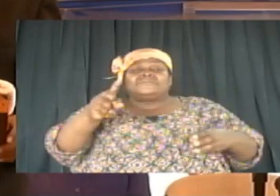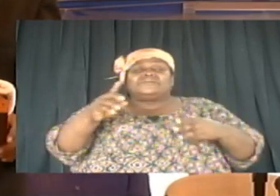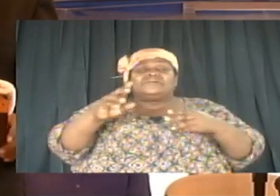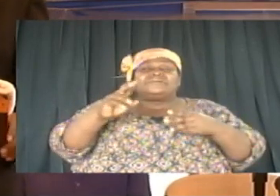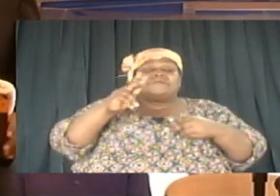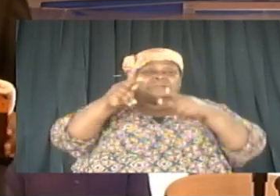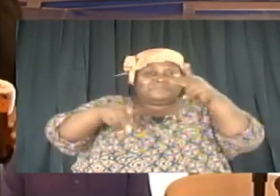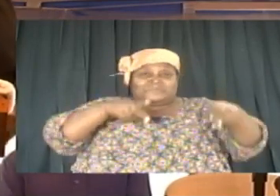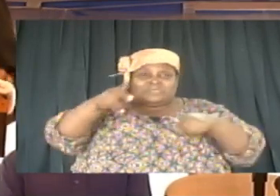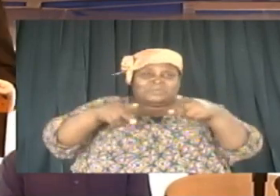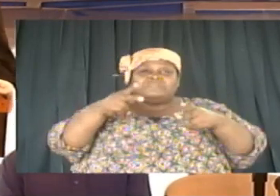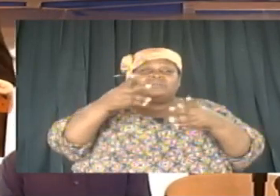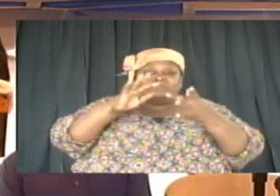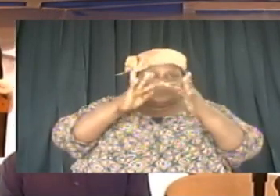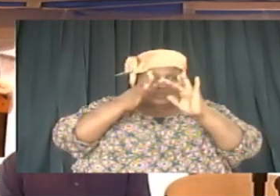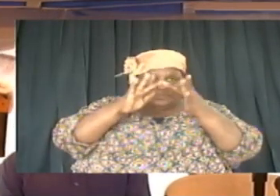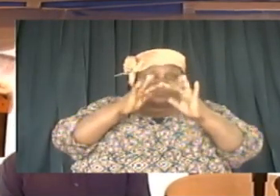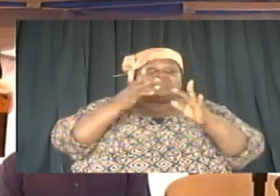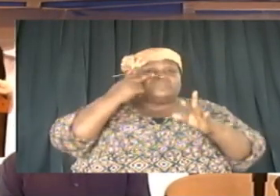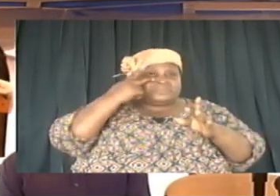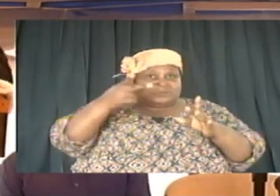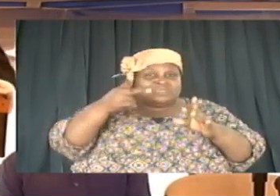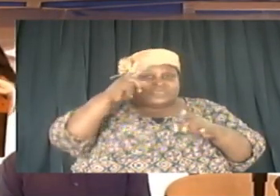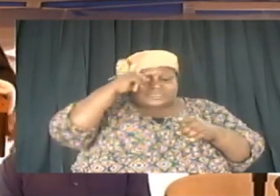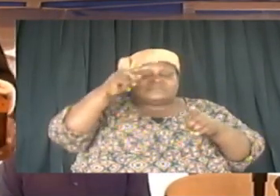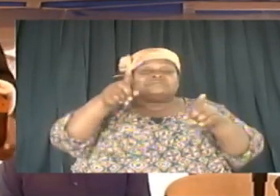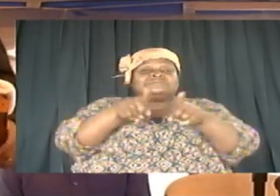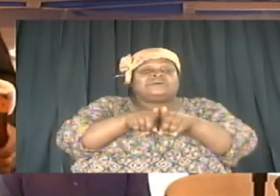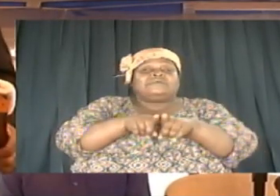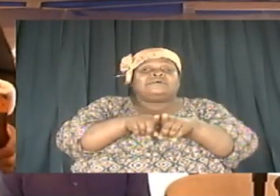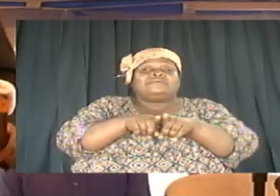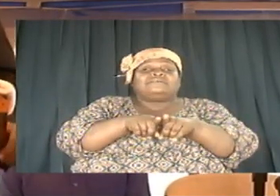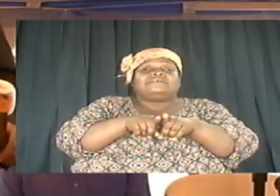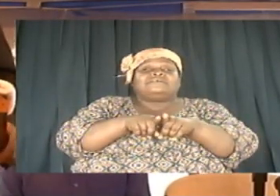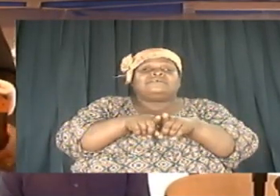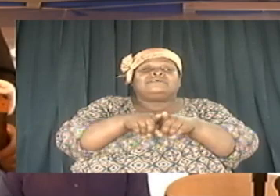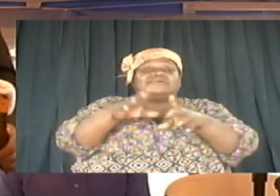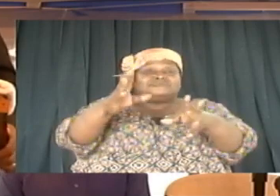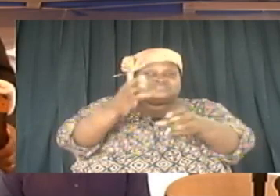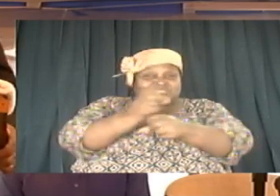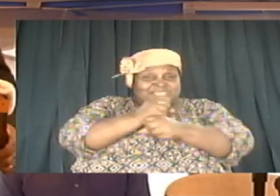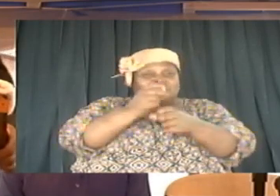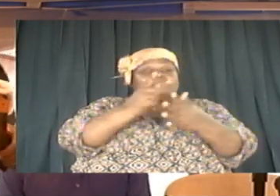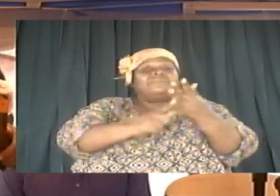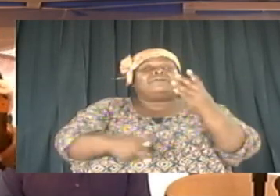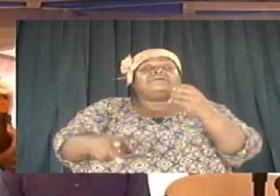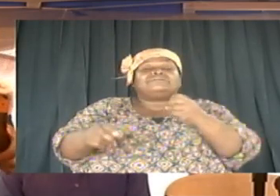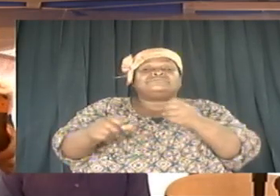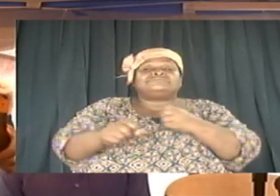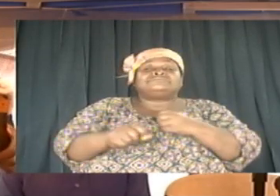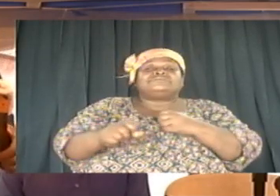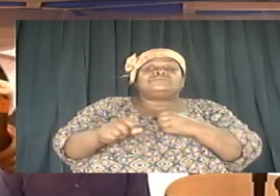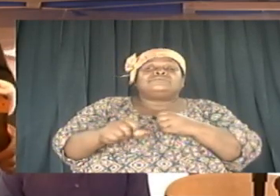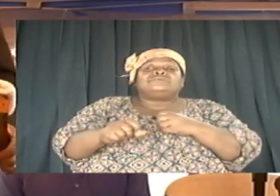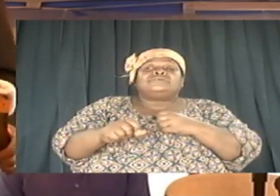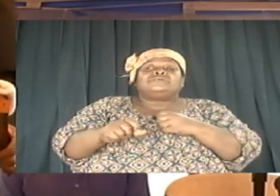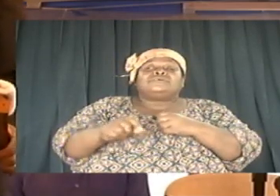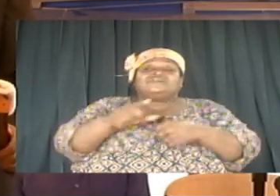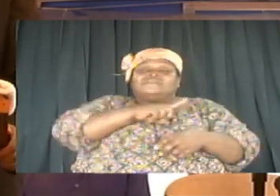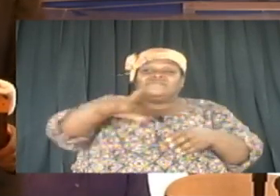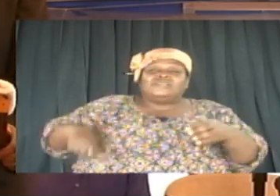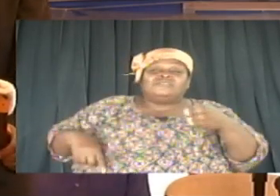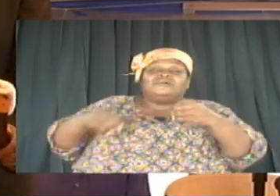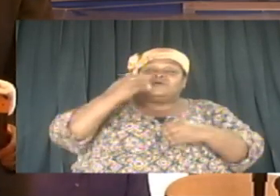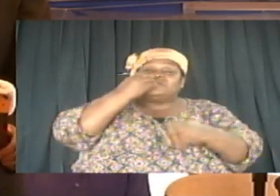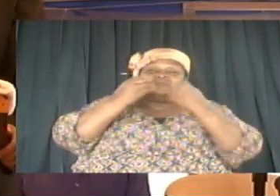in, have decided to partake of the emblem with us. I believe it's a